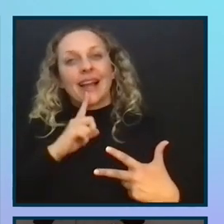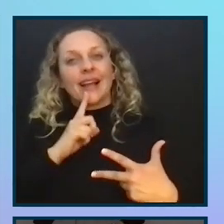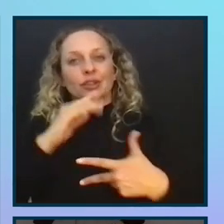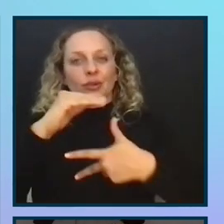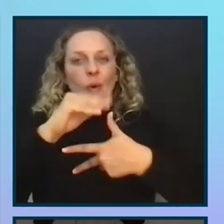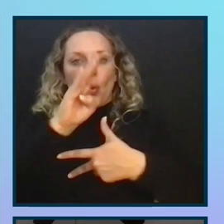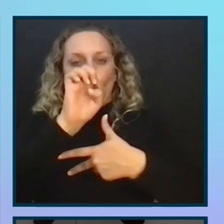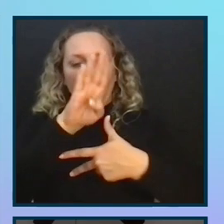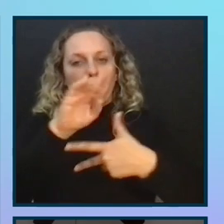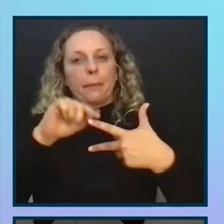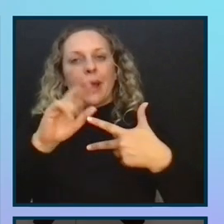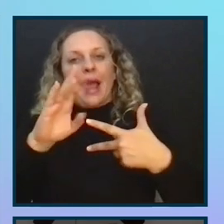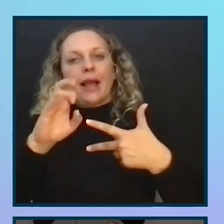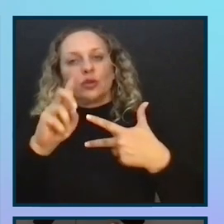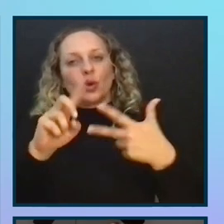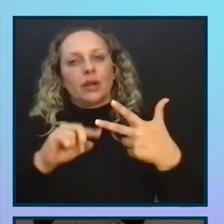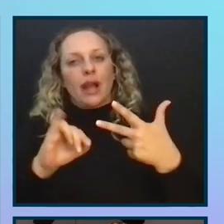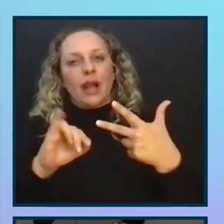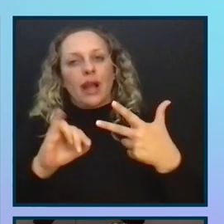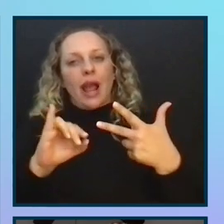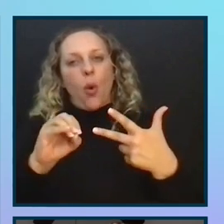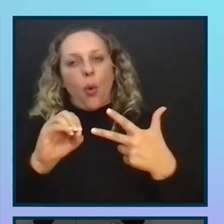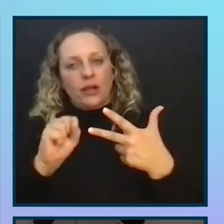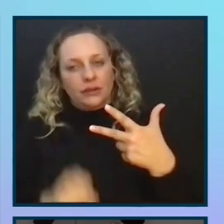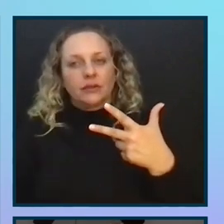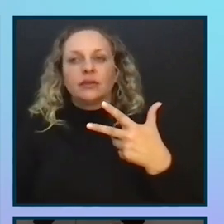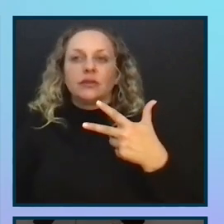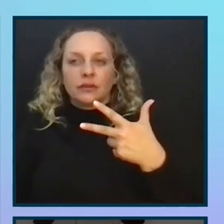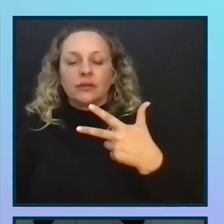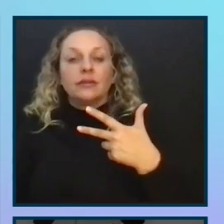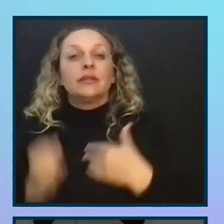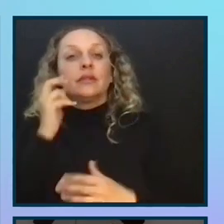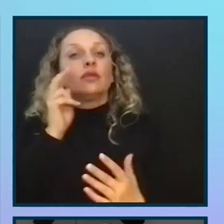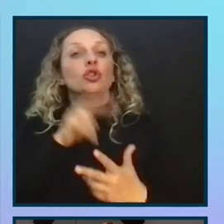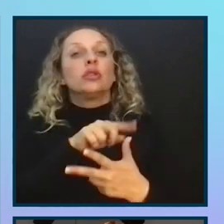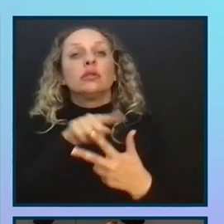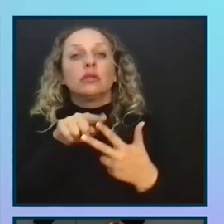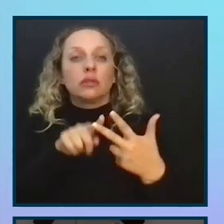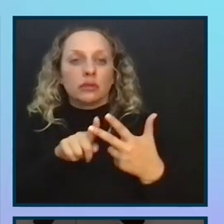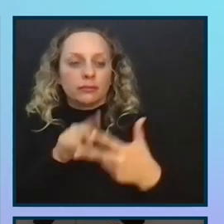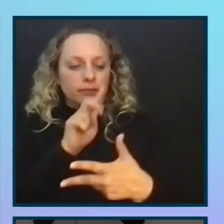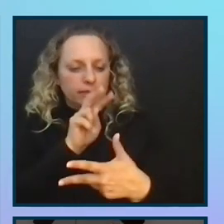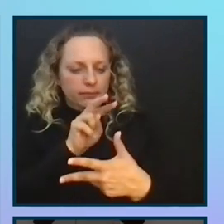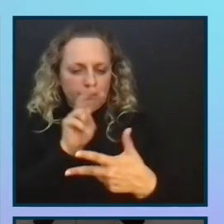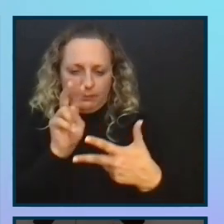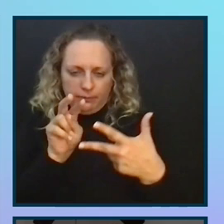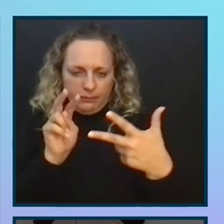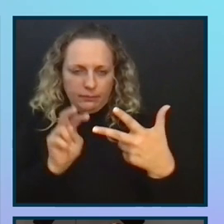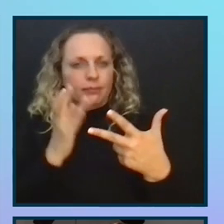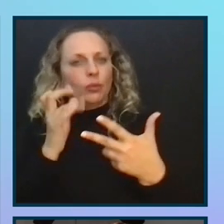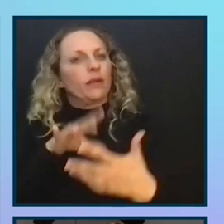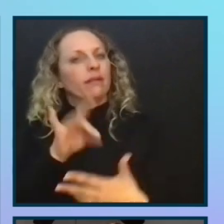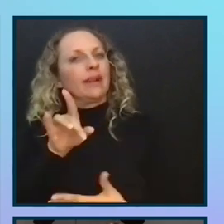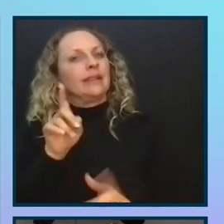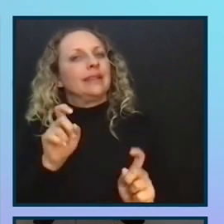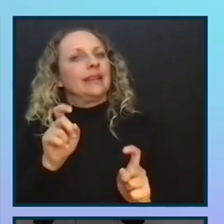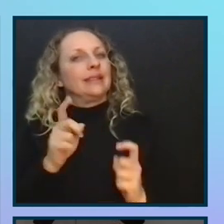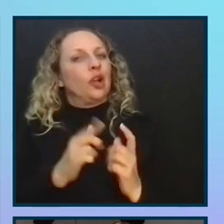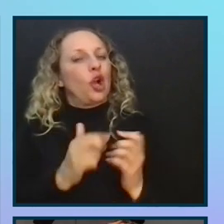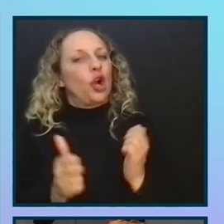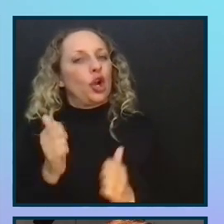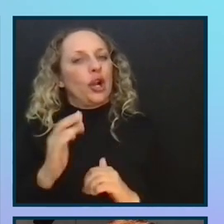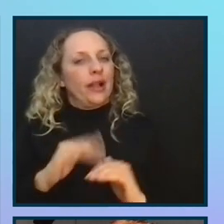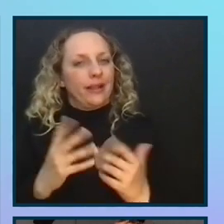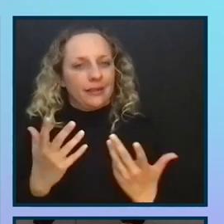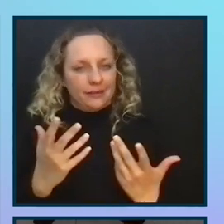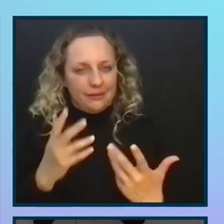bottom are web, Android, and then iOS. If you looked at each one independently, though, you would probably have found this task even harder than it